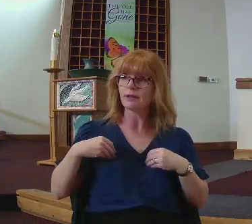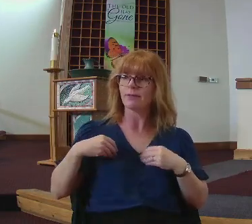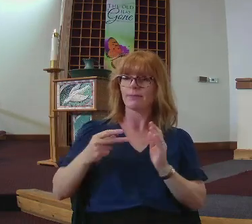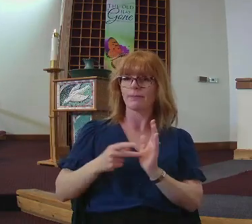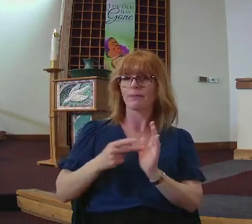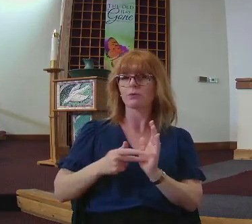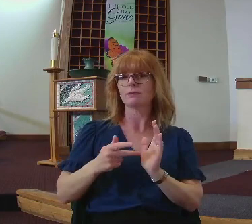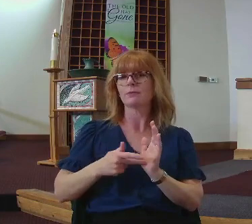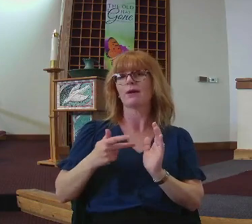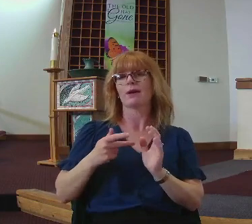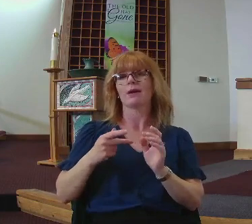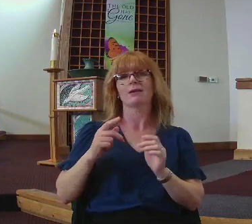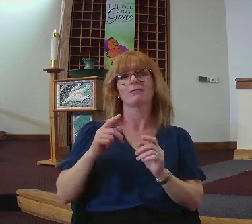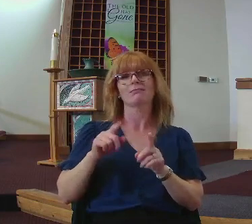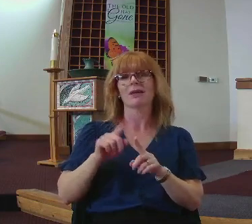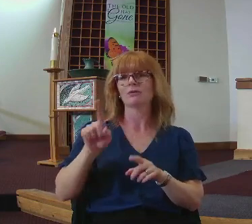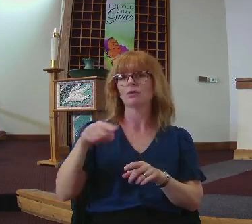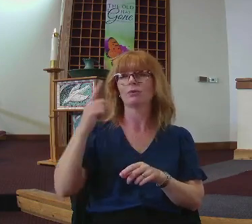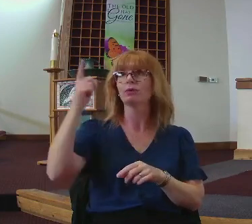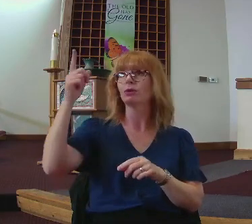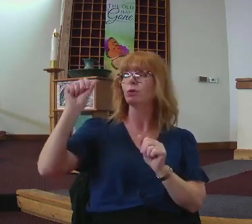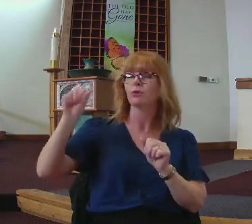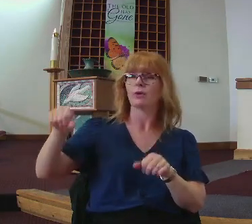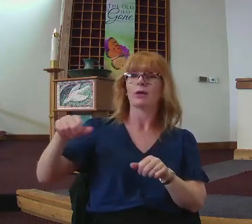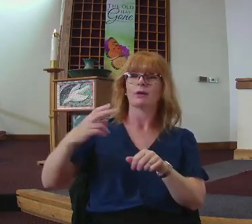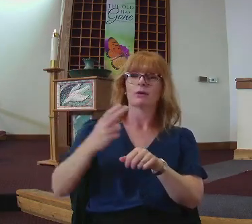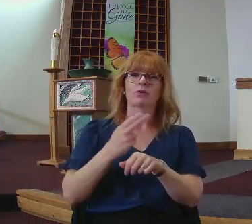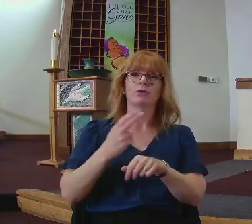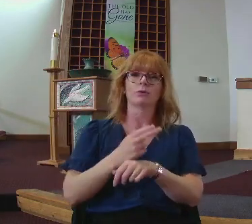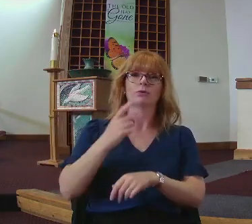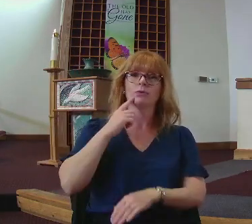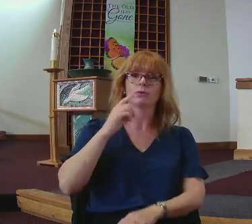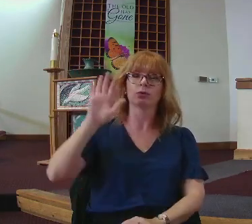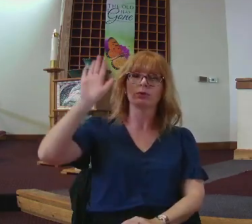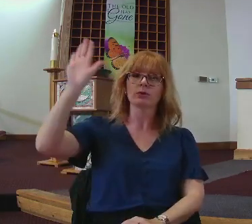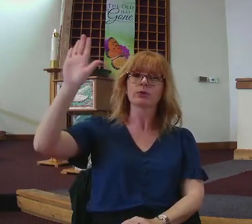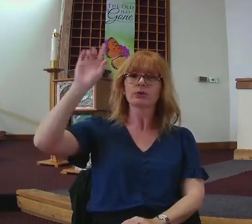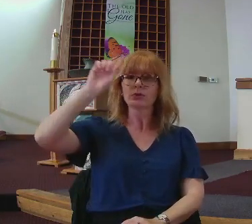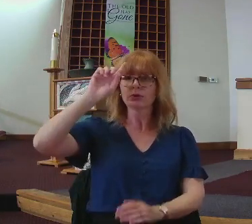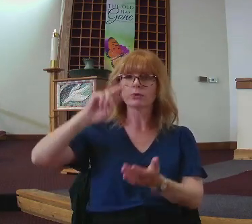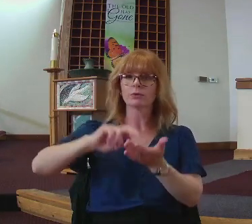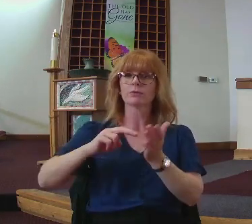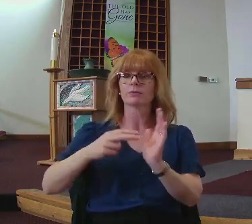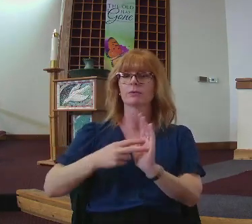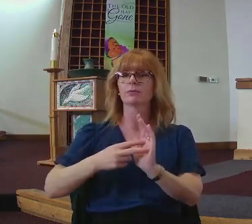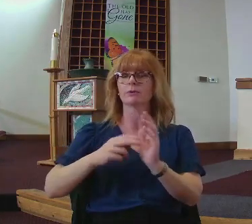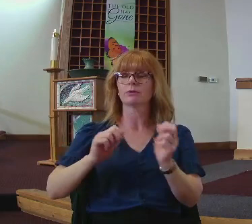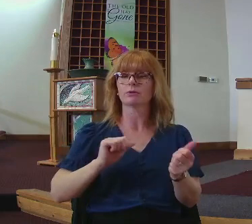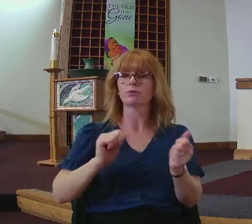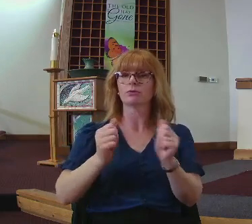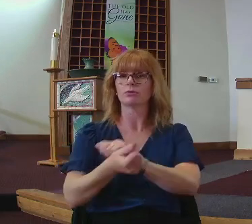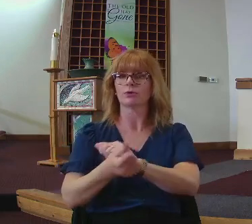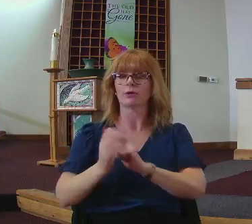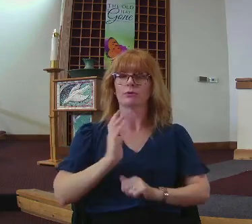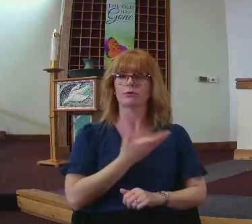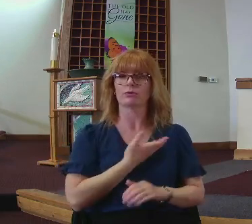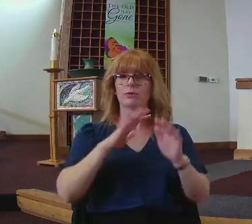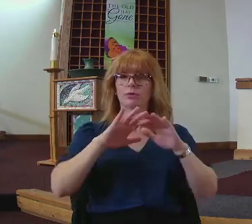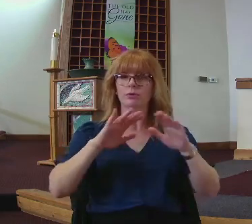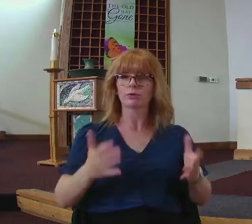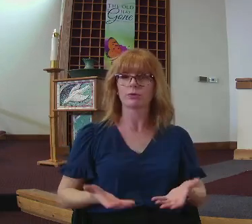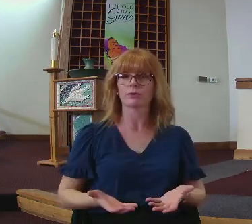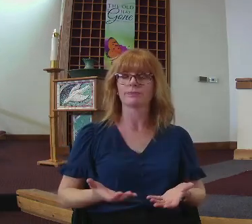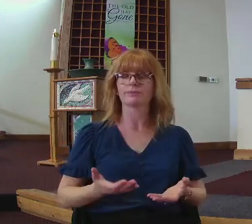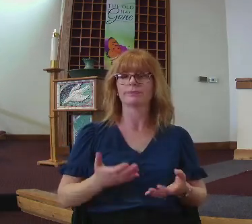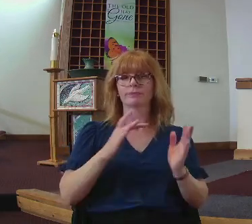you can, and use them for your purposes in transforming our world. It's in